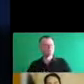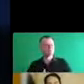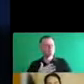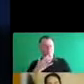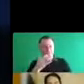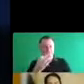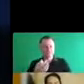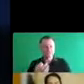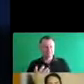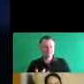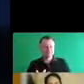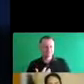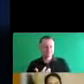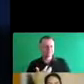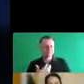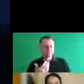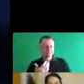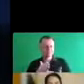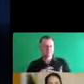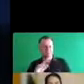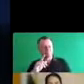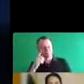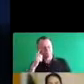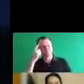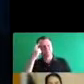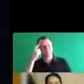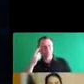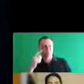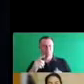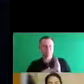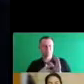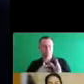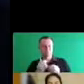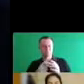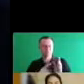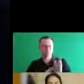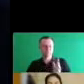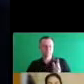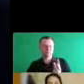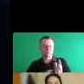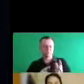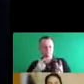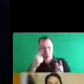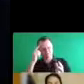how have you played with that idea, or how did you want to have this kind of